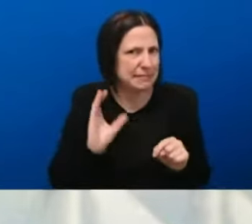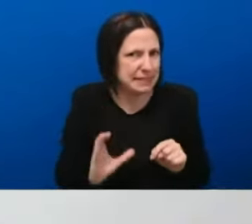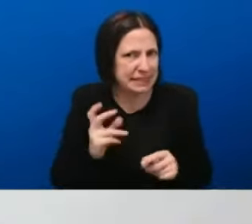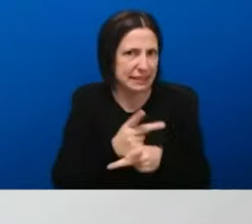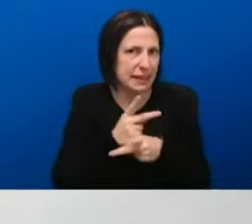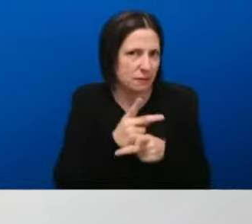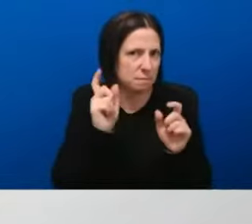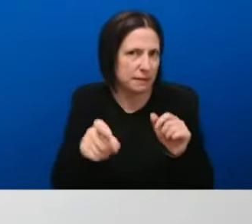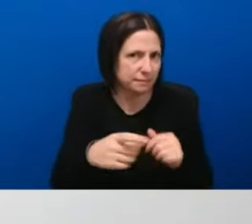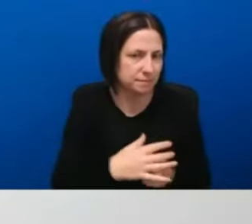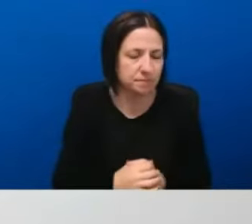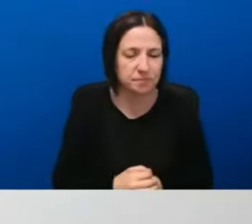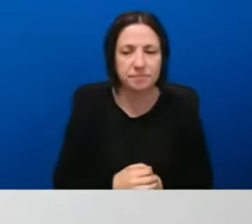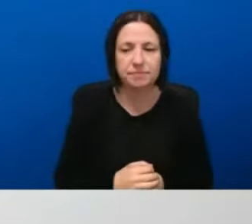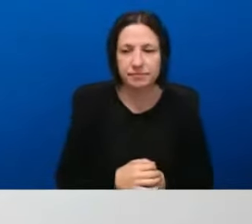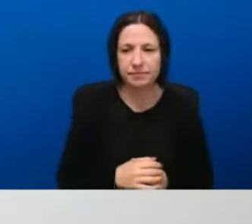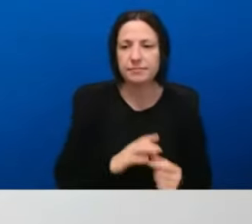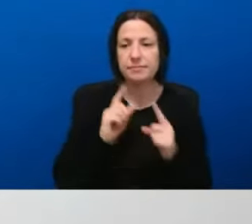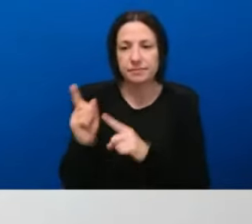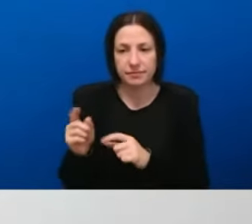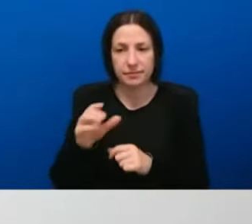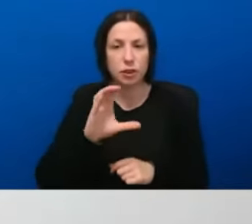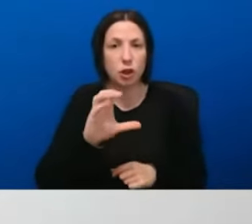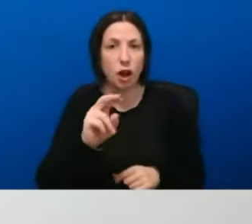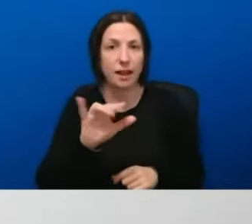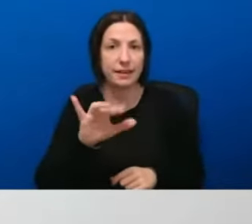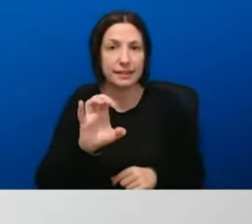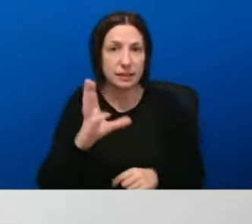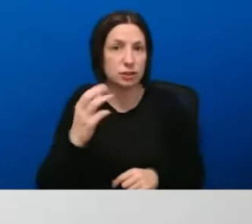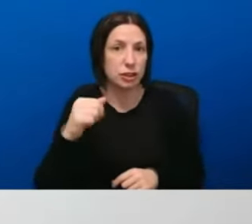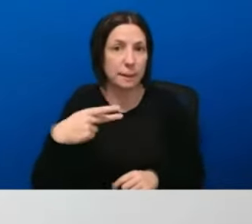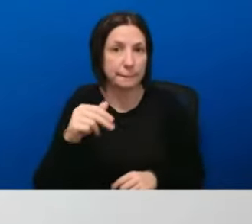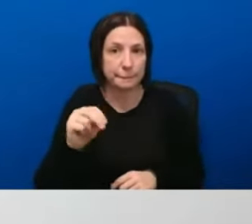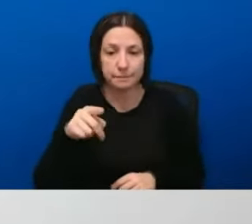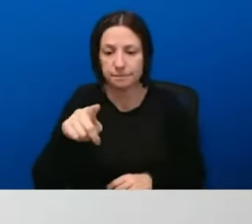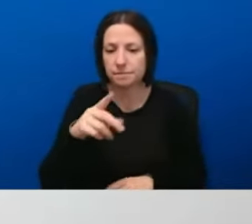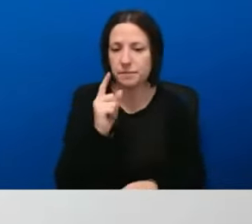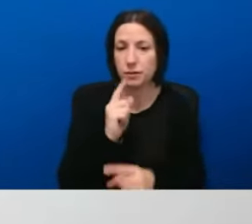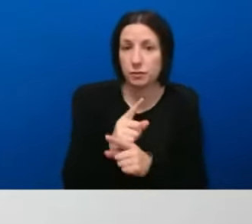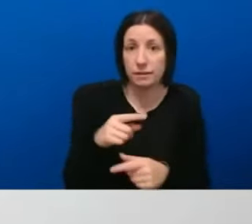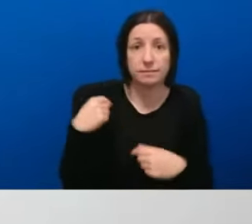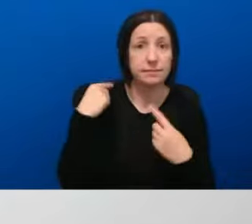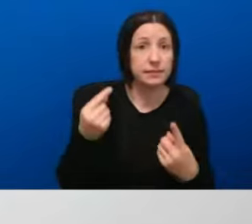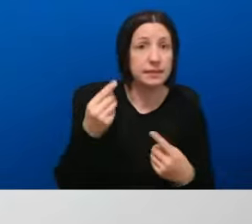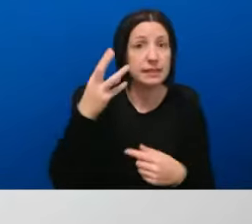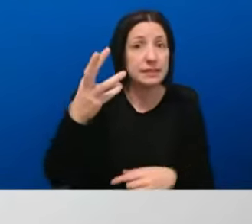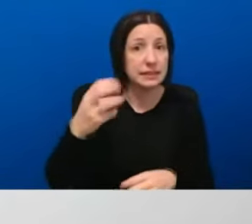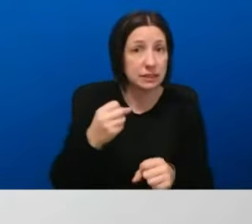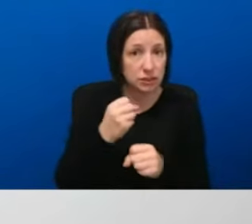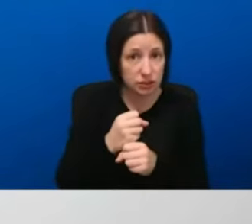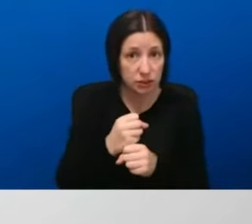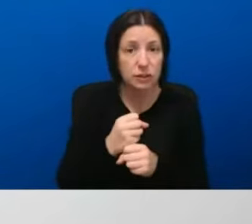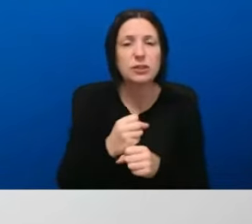Thank you, Minister Ralston. So just building off what Minister Ralston said, is we did see over the last 6 years